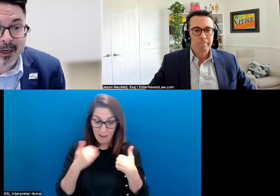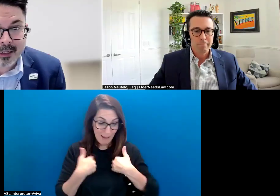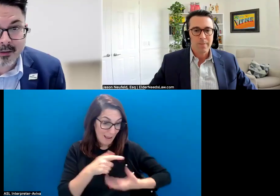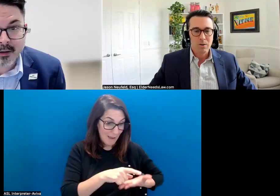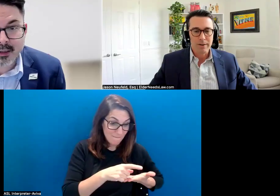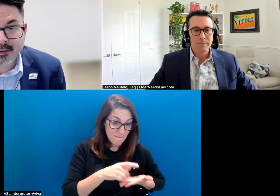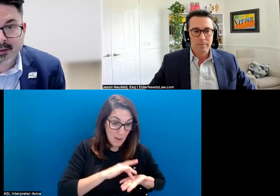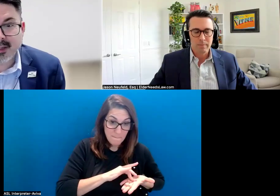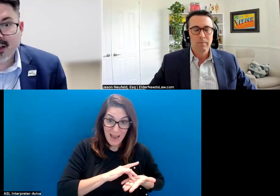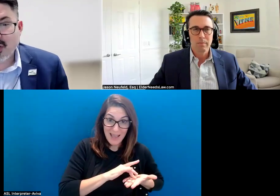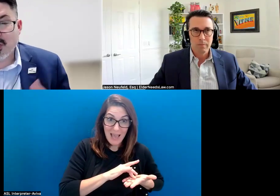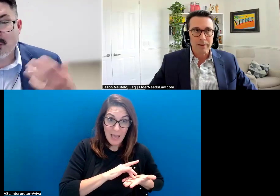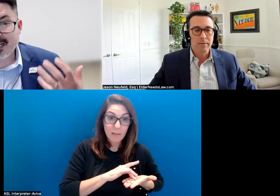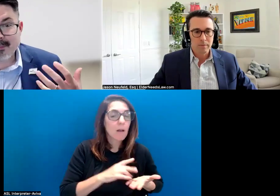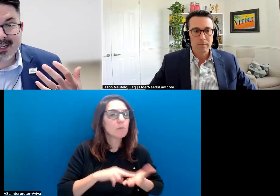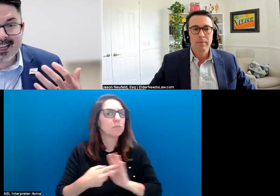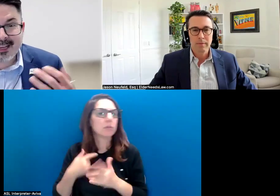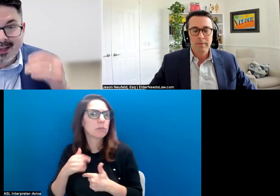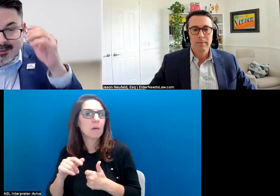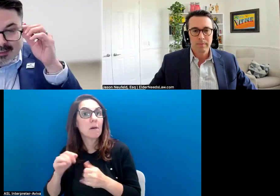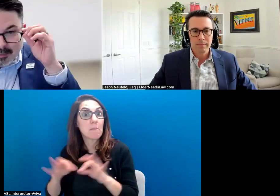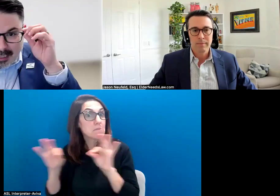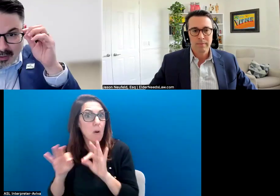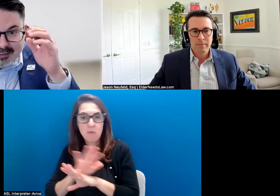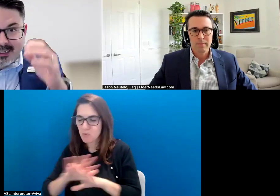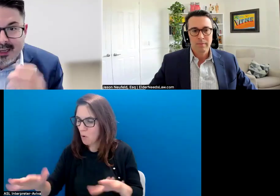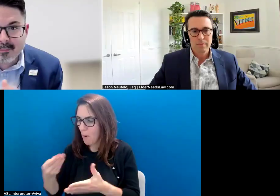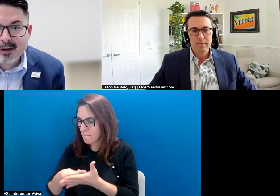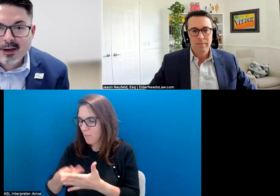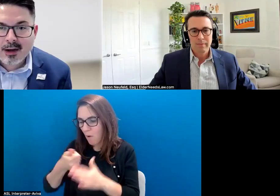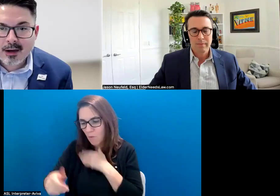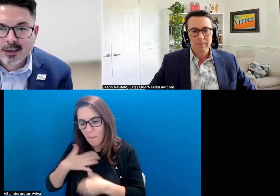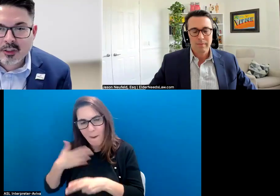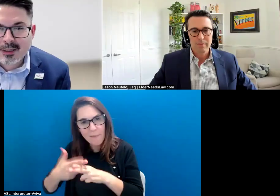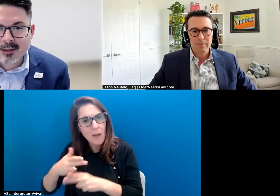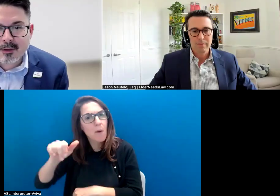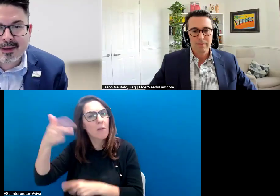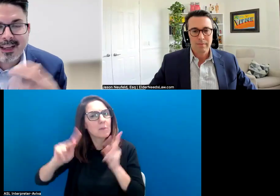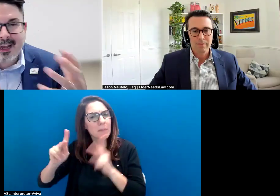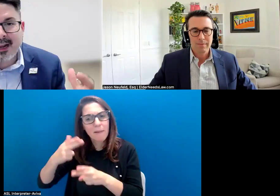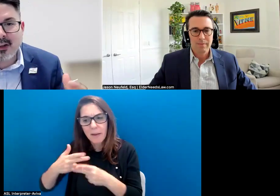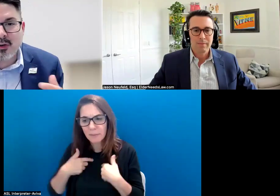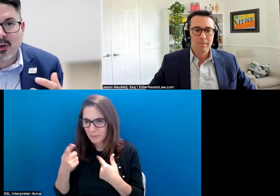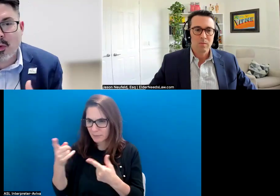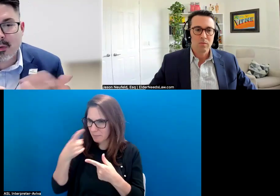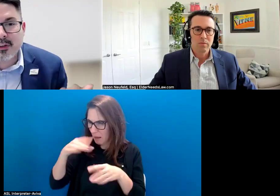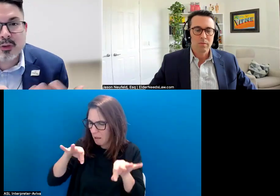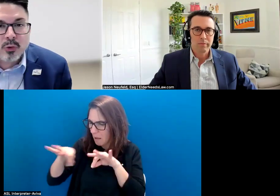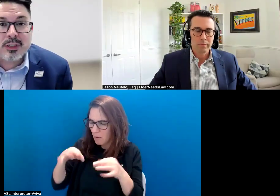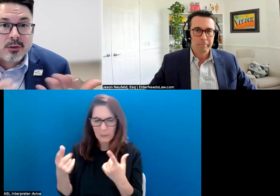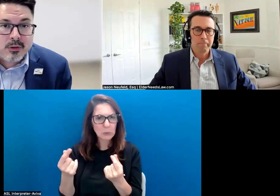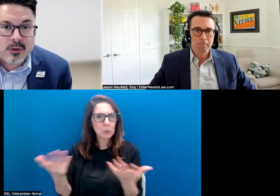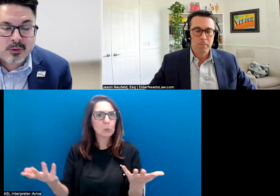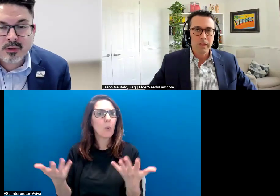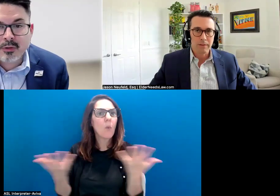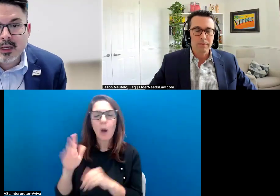have any money, right? No money in my name. It has to be in somebody else's name. Can you speak a little bit, like how do you go? What are the tools